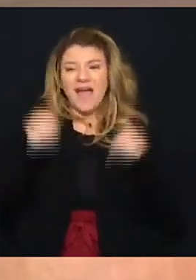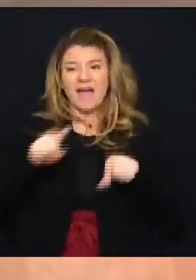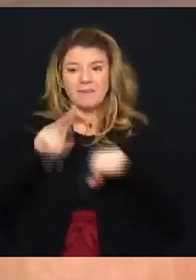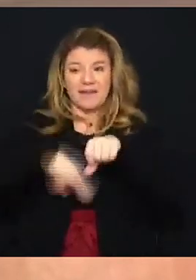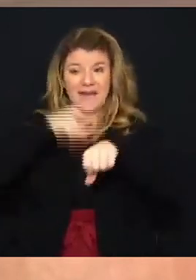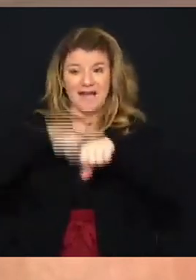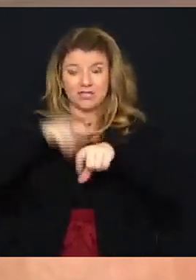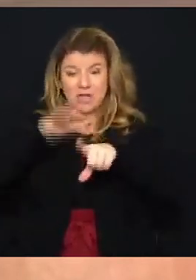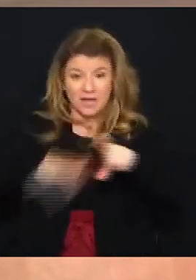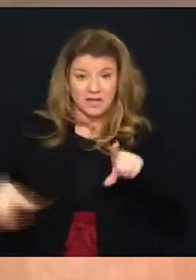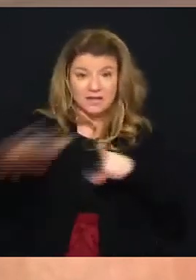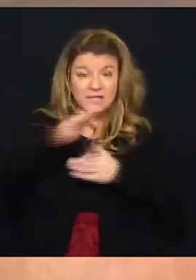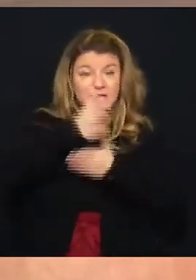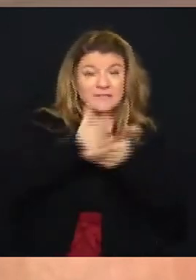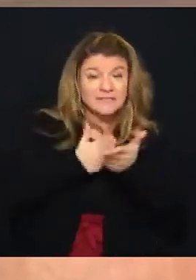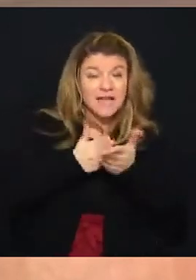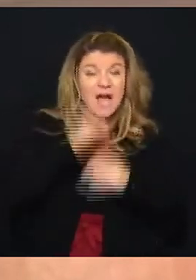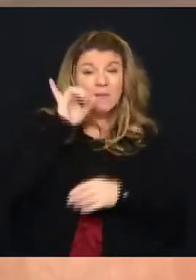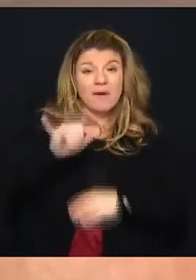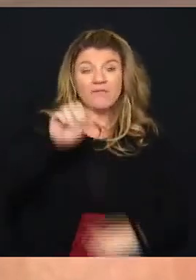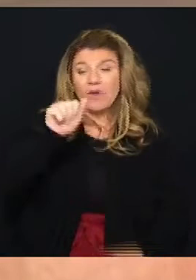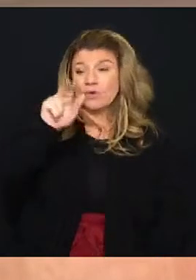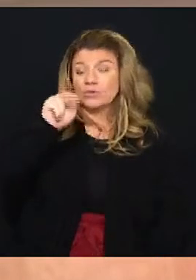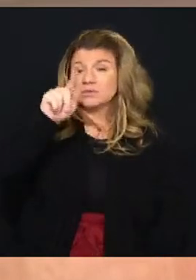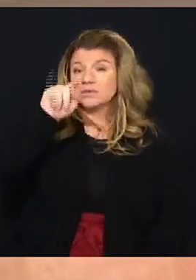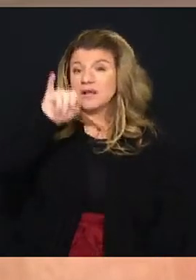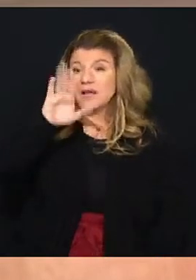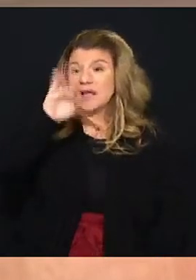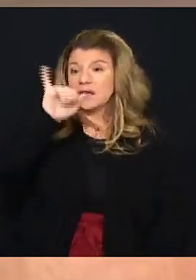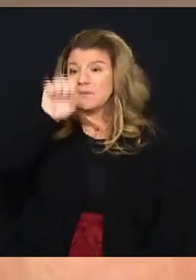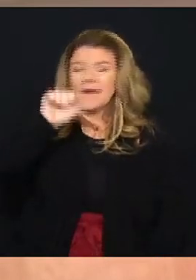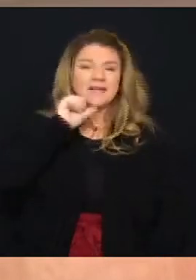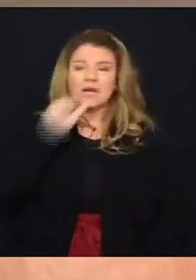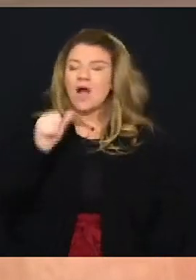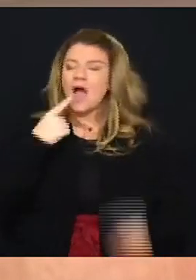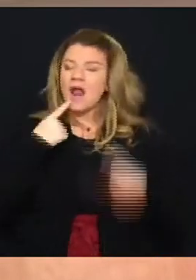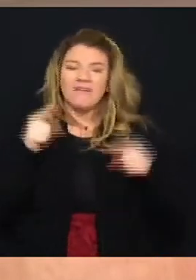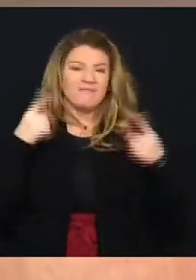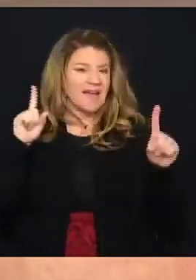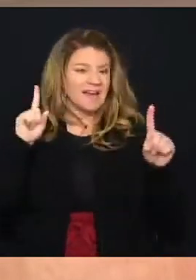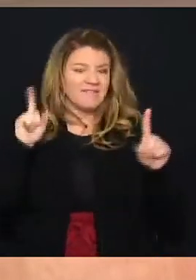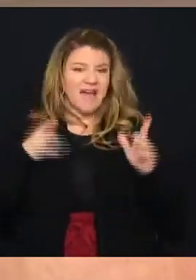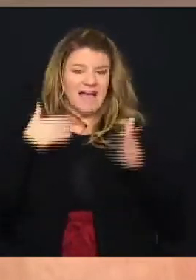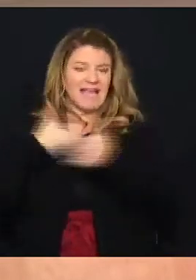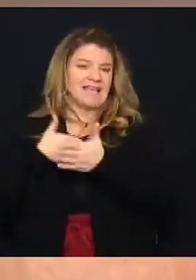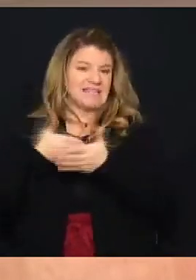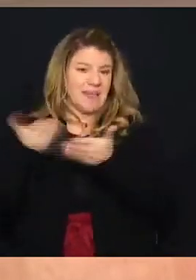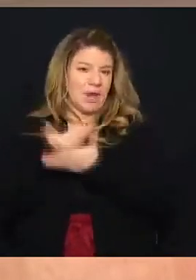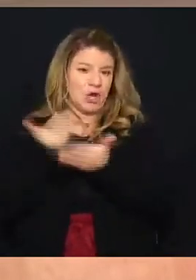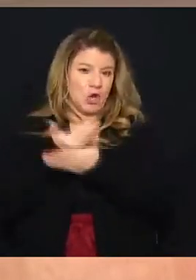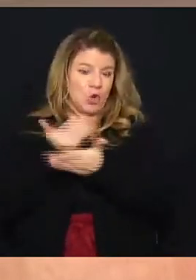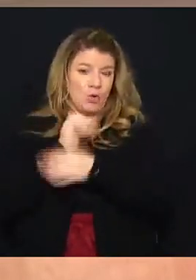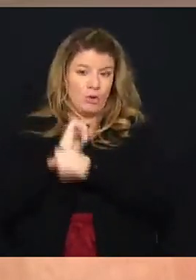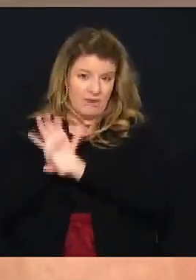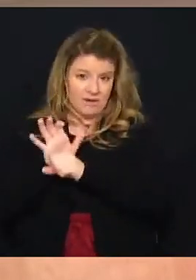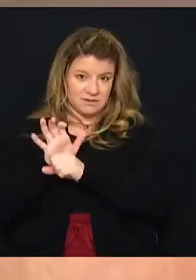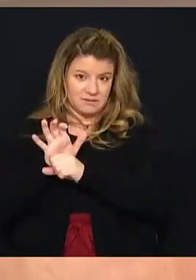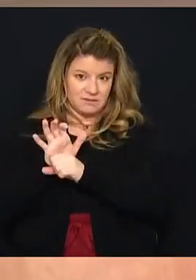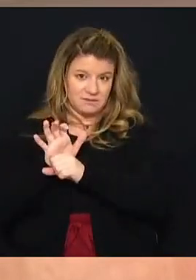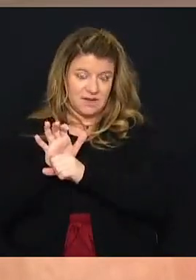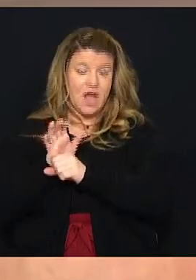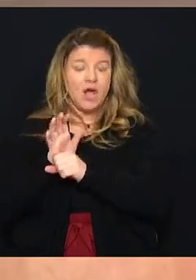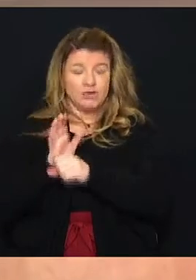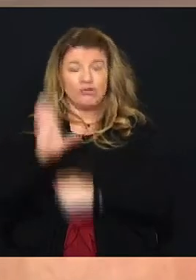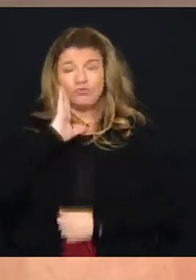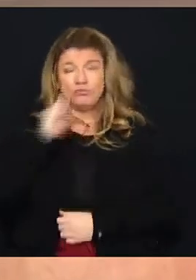nationally, some of the antibodies are not as effective against the new variant. So you're